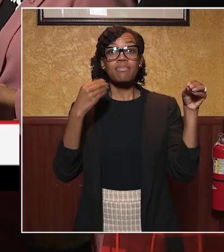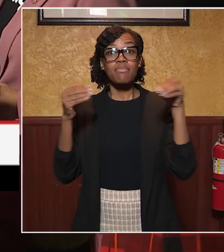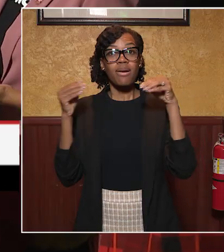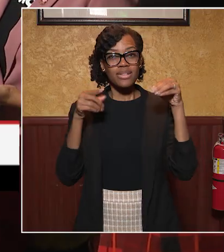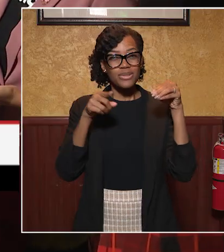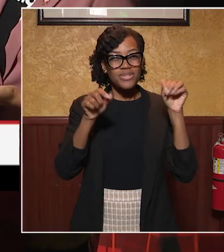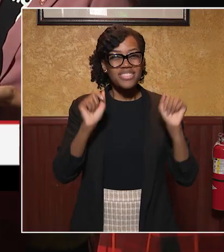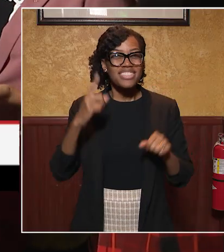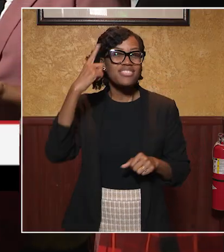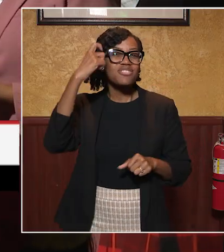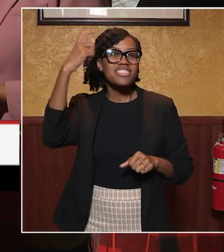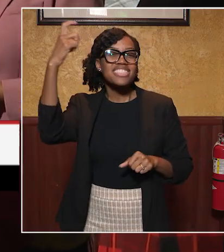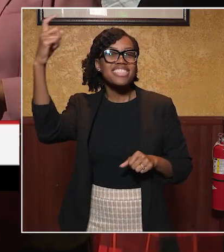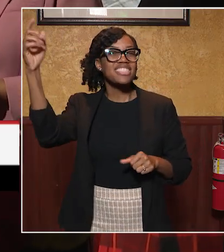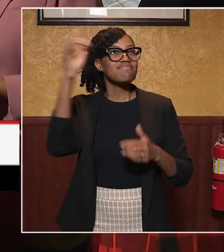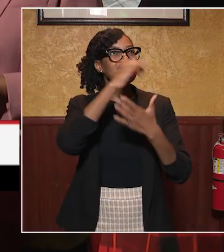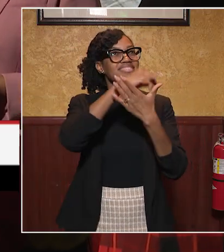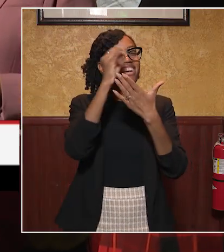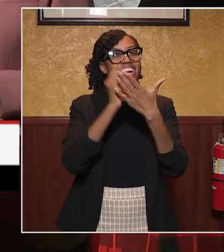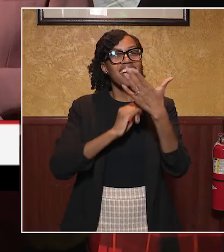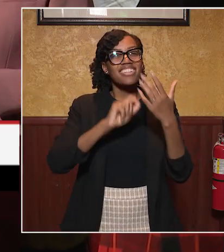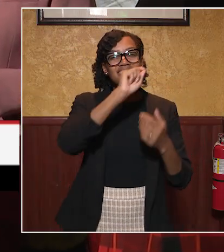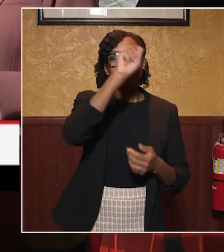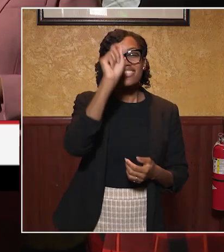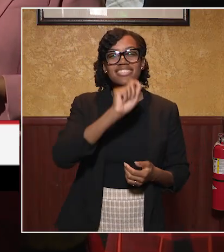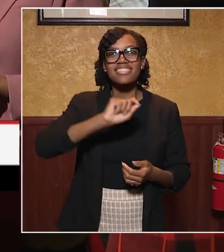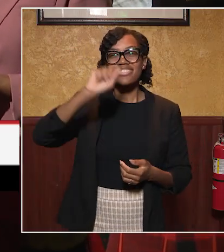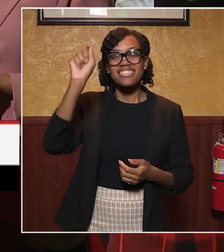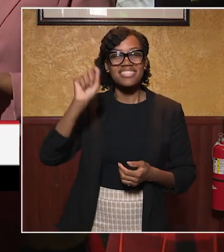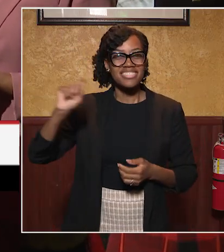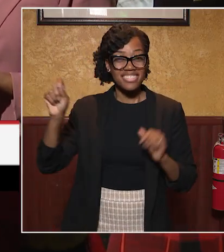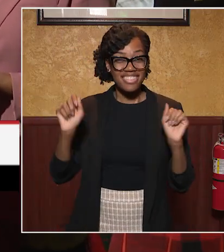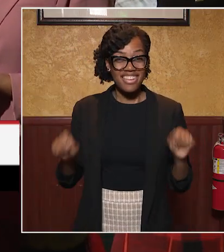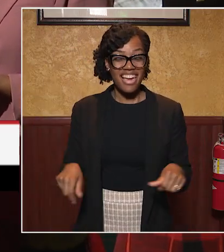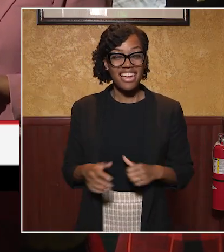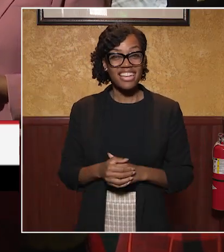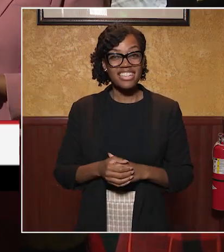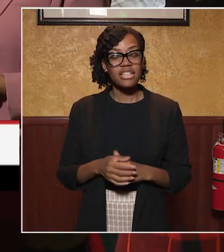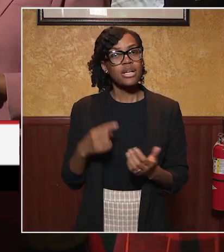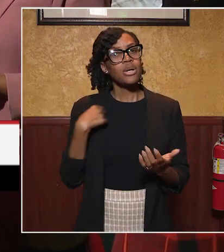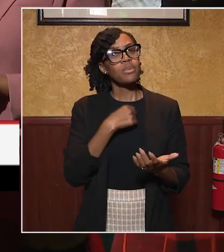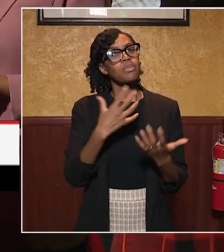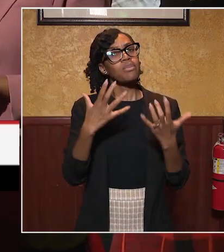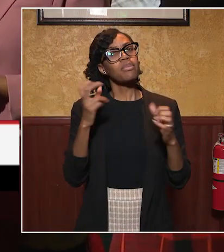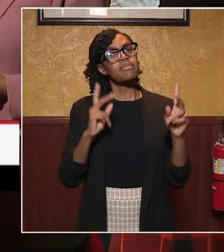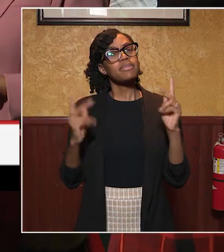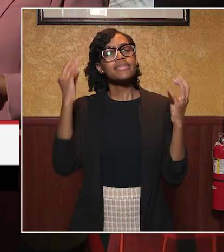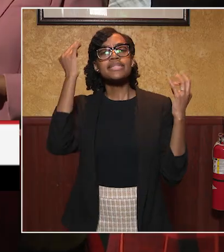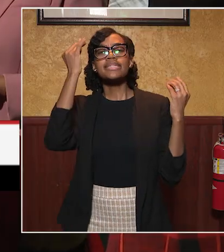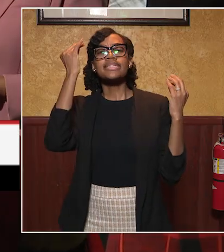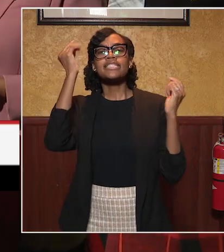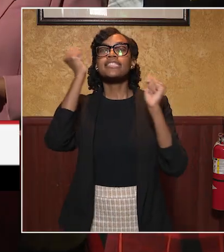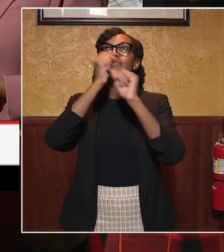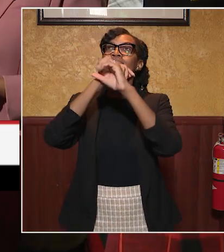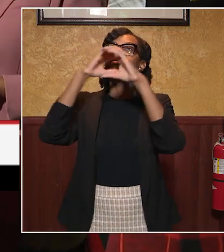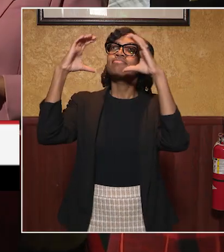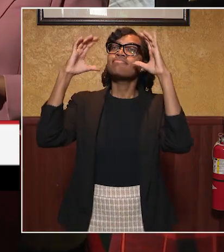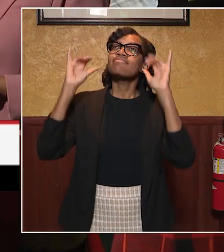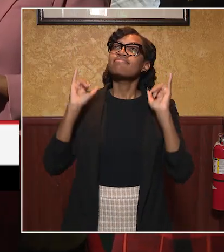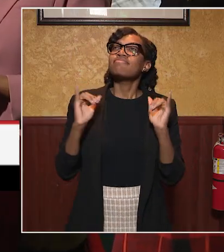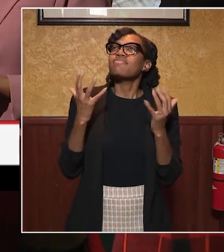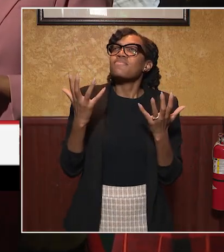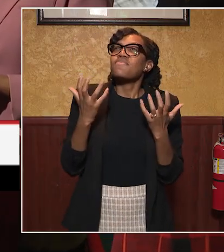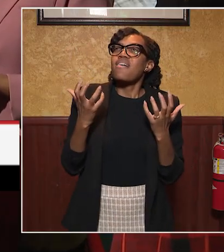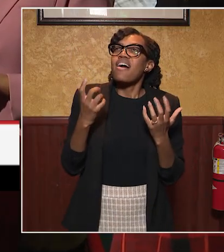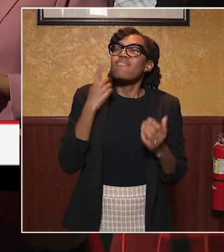time than now for everyone here in D.C. who experiences our city and this beautiful country to think about what they want, not just for themselves, but